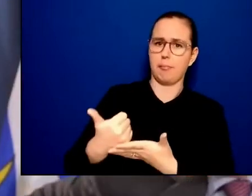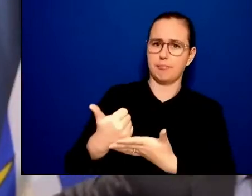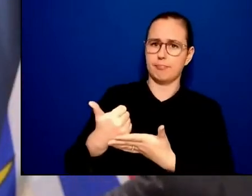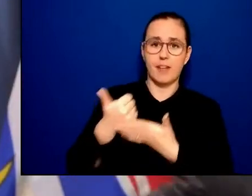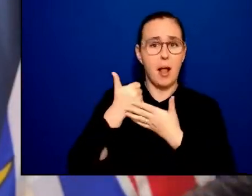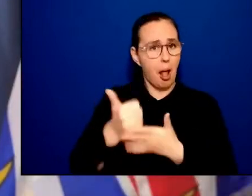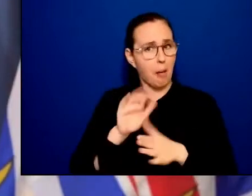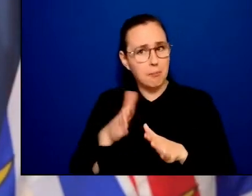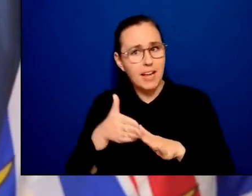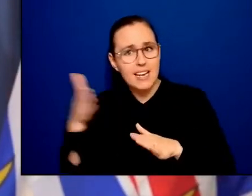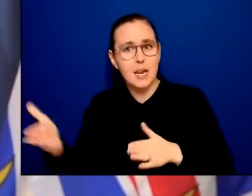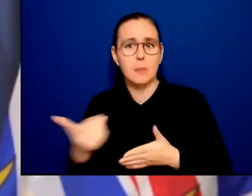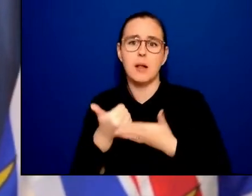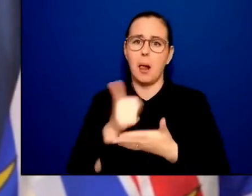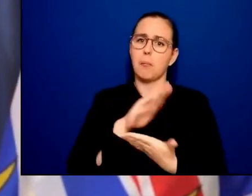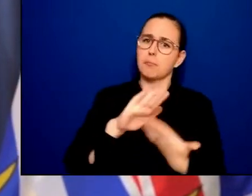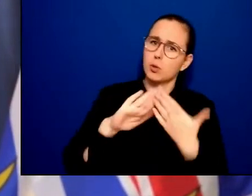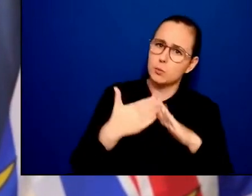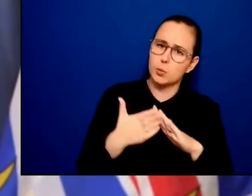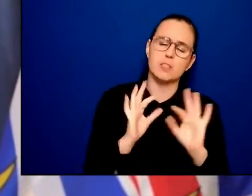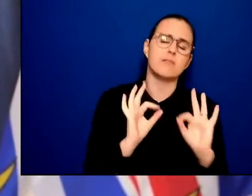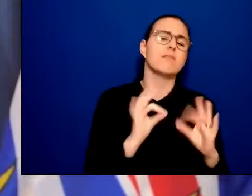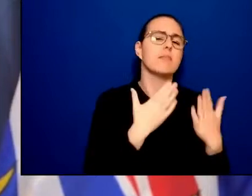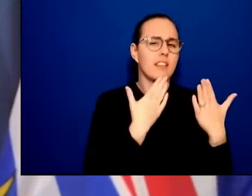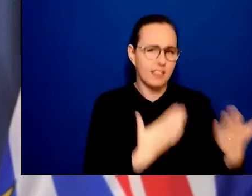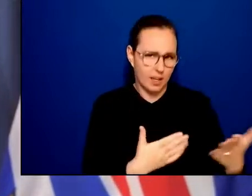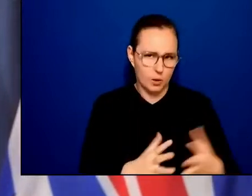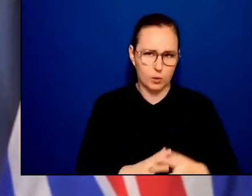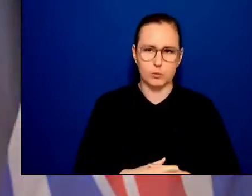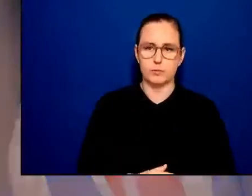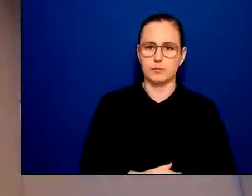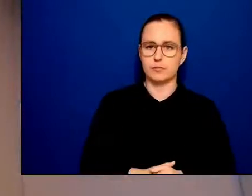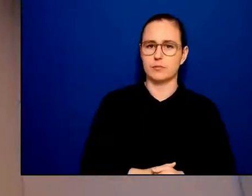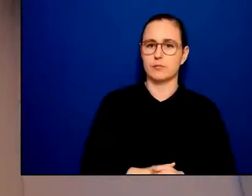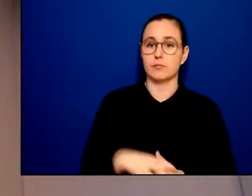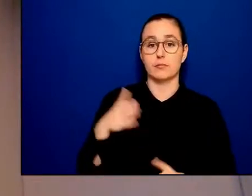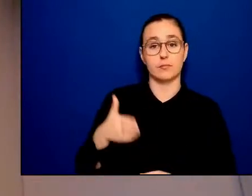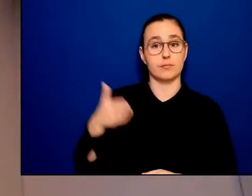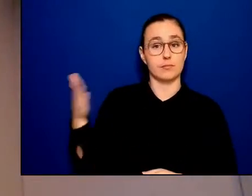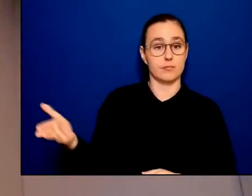update comes from Janelle State, Ministry of Transportation and Infrastructure, South Coast.